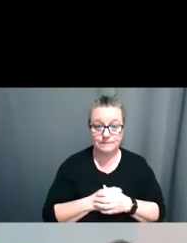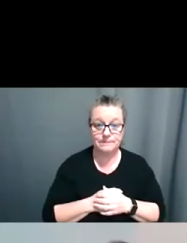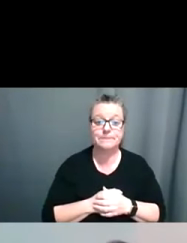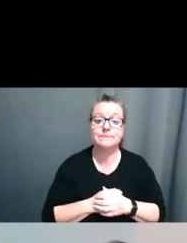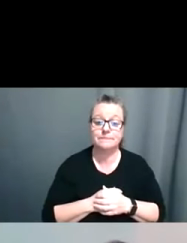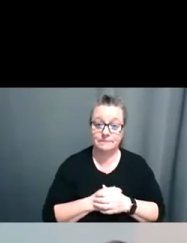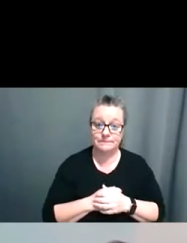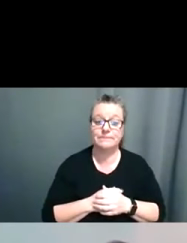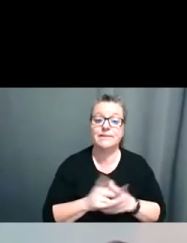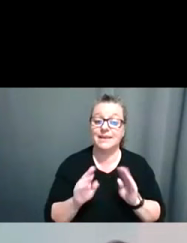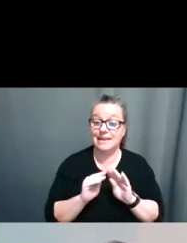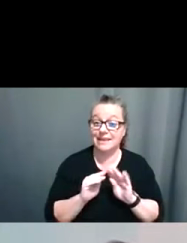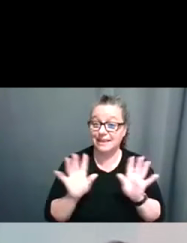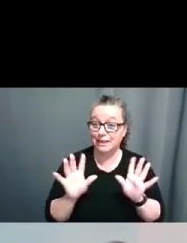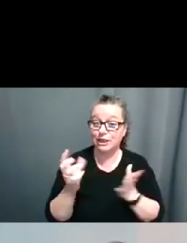A clear winner.